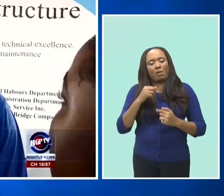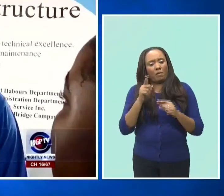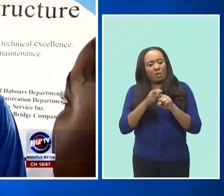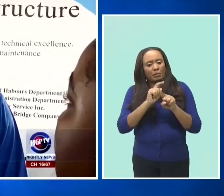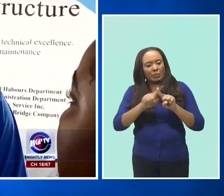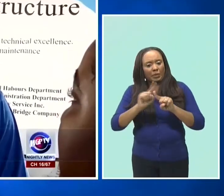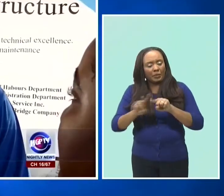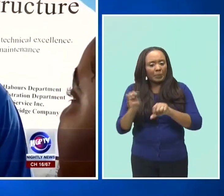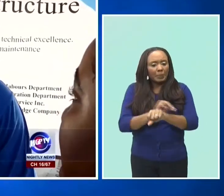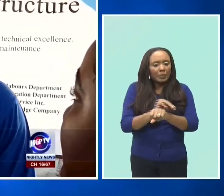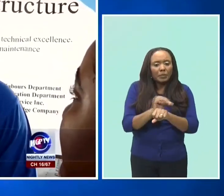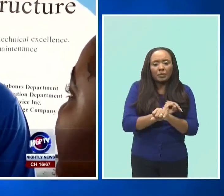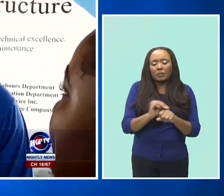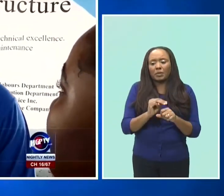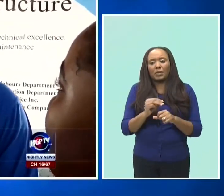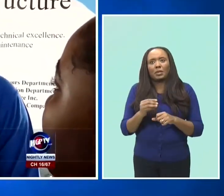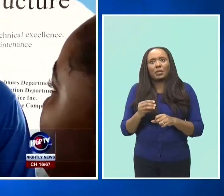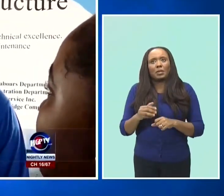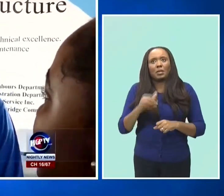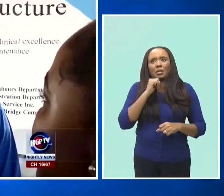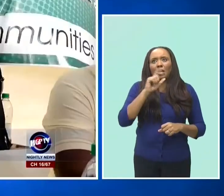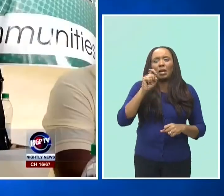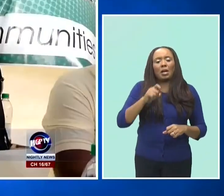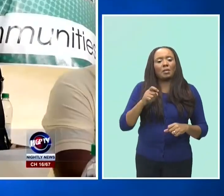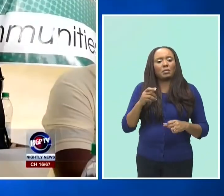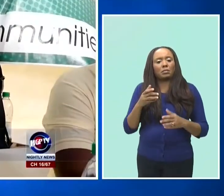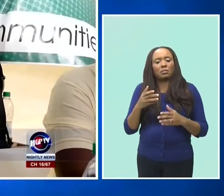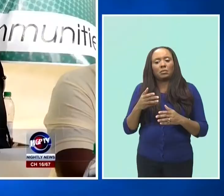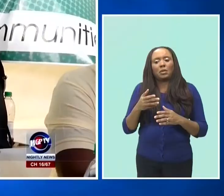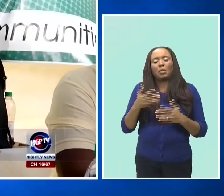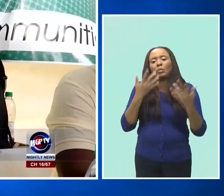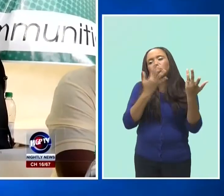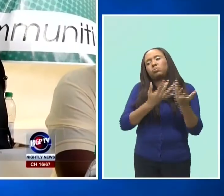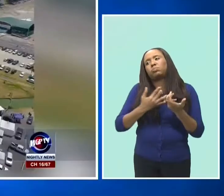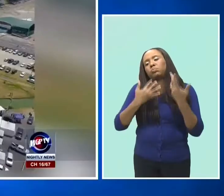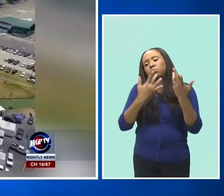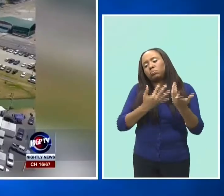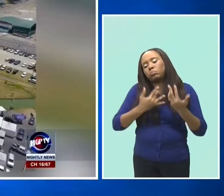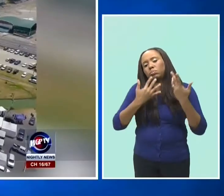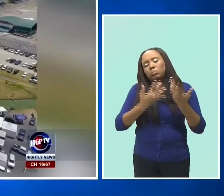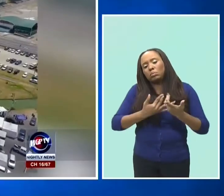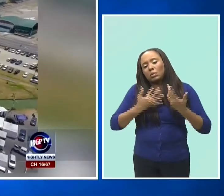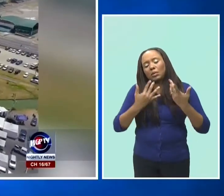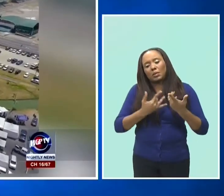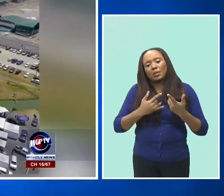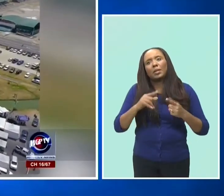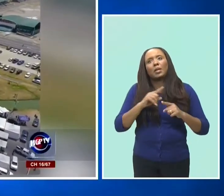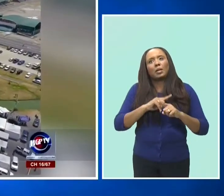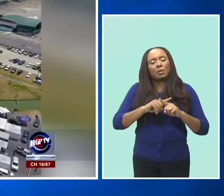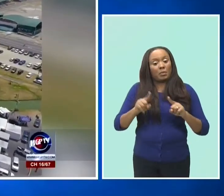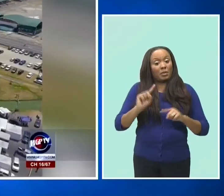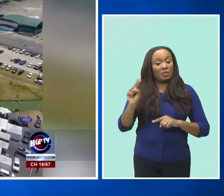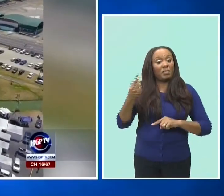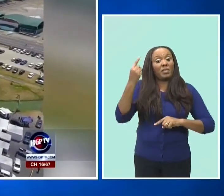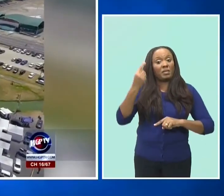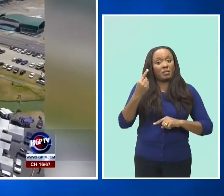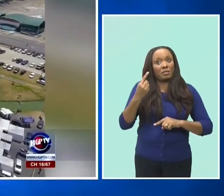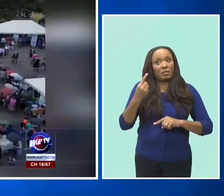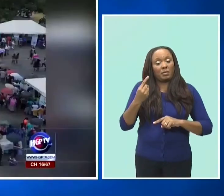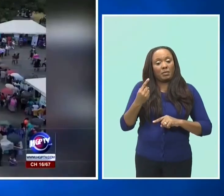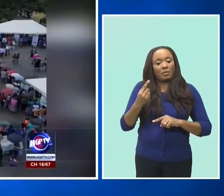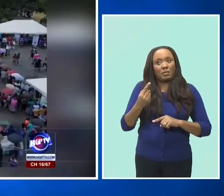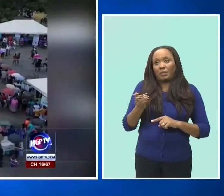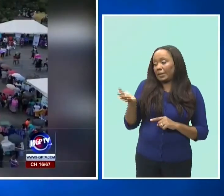different ministries without having to go through the usual lengthy process. The first outreach, which was held at the Square